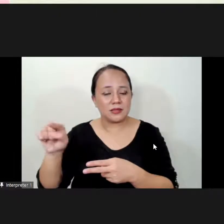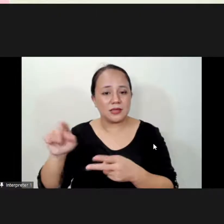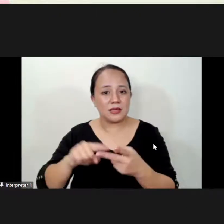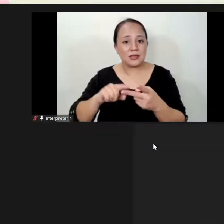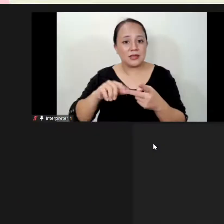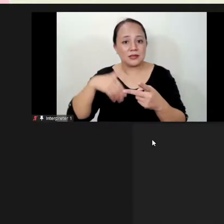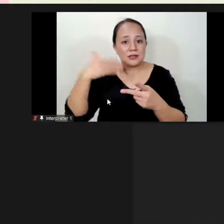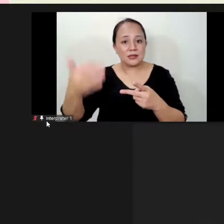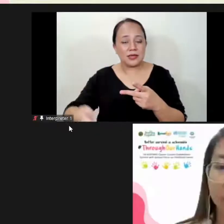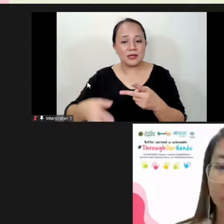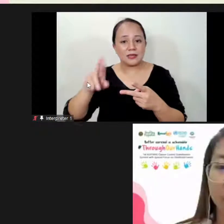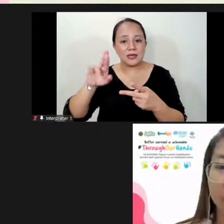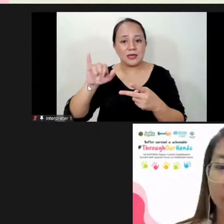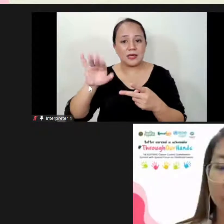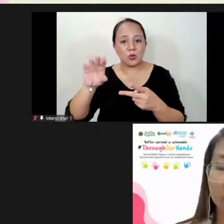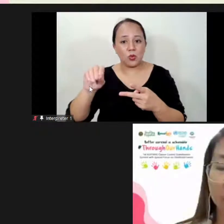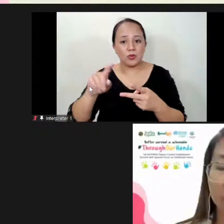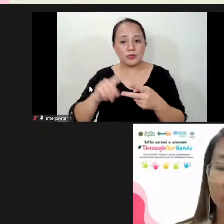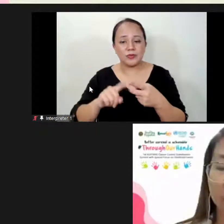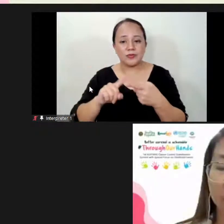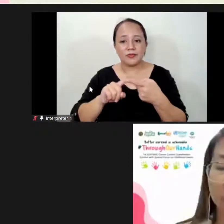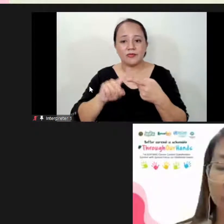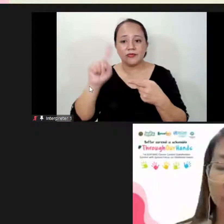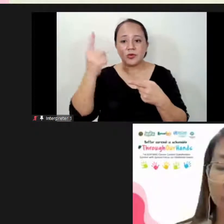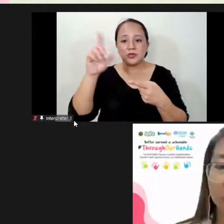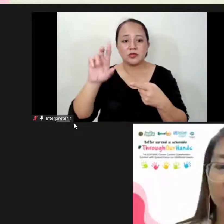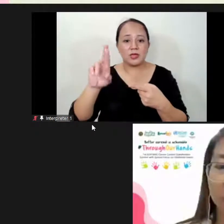Over to you, Angie.